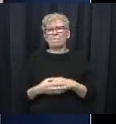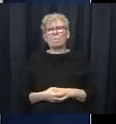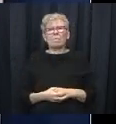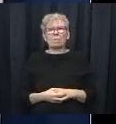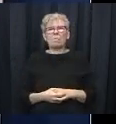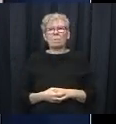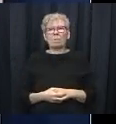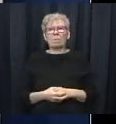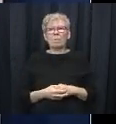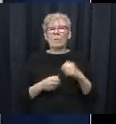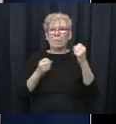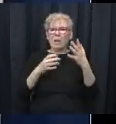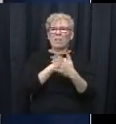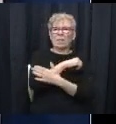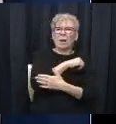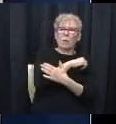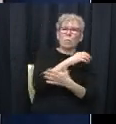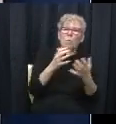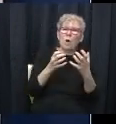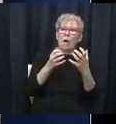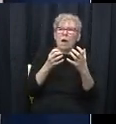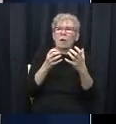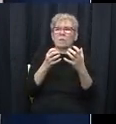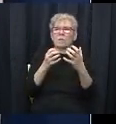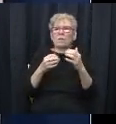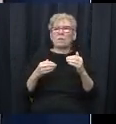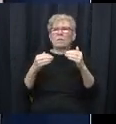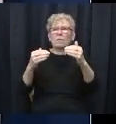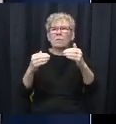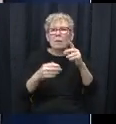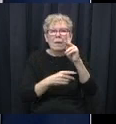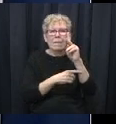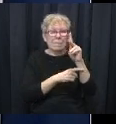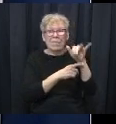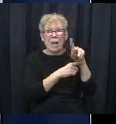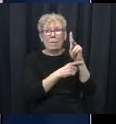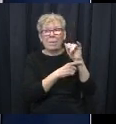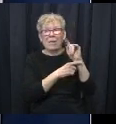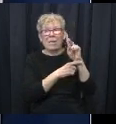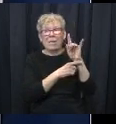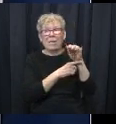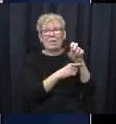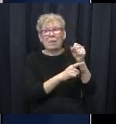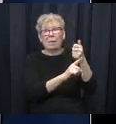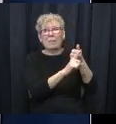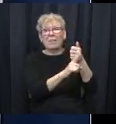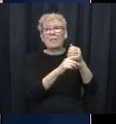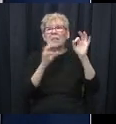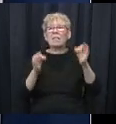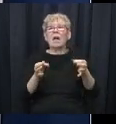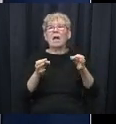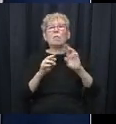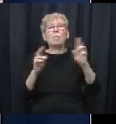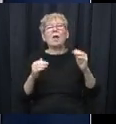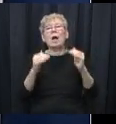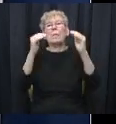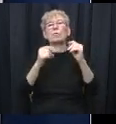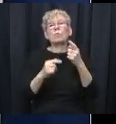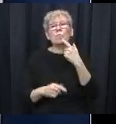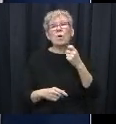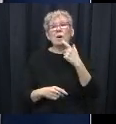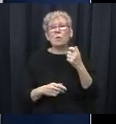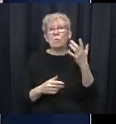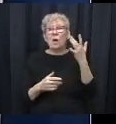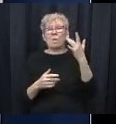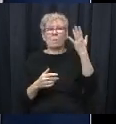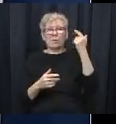moved themselves into red. And we hope that counties have a very dynamic response, and they are on the ground, and that they're the best folks to